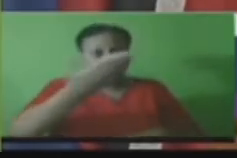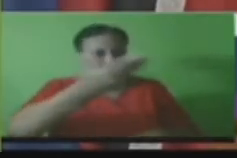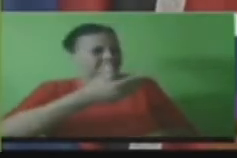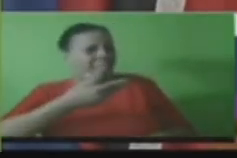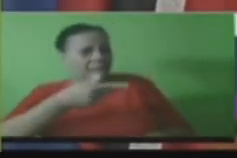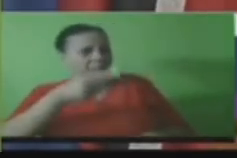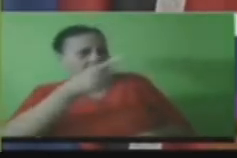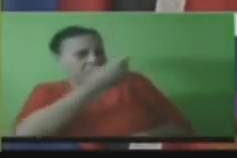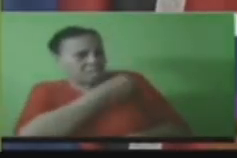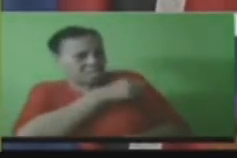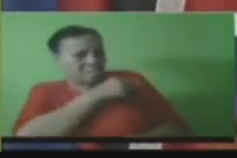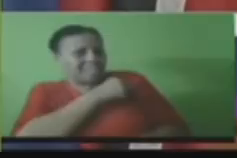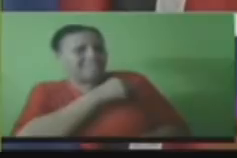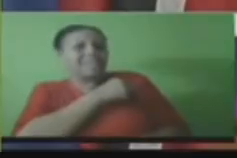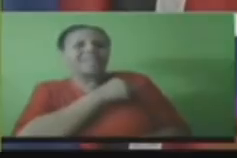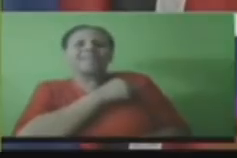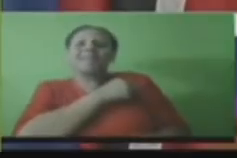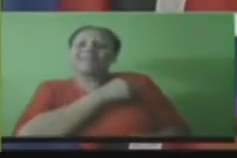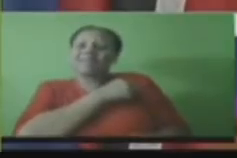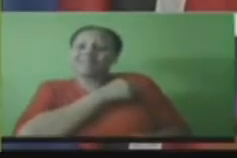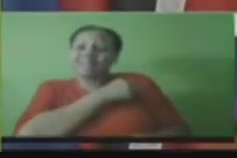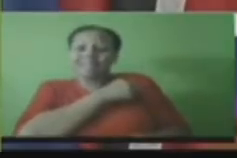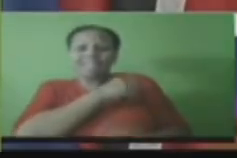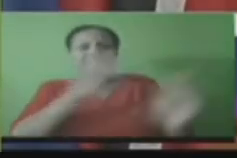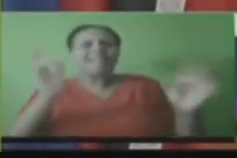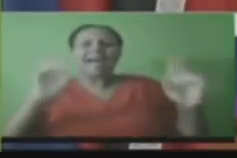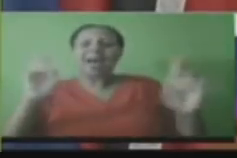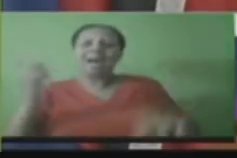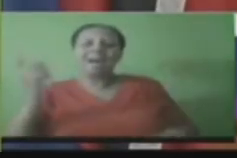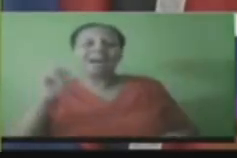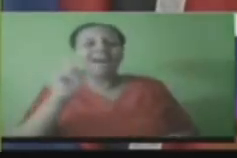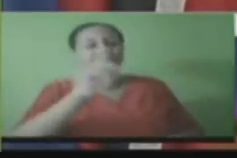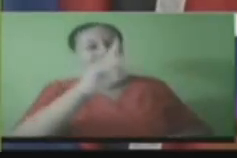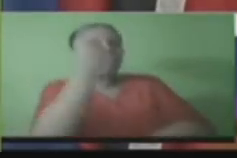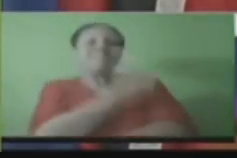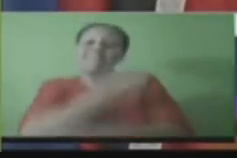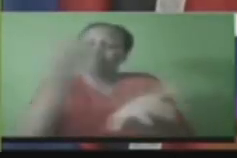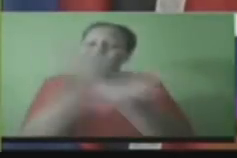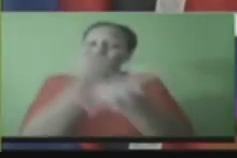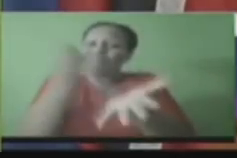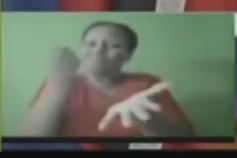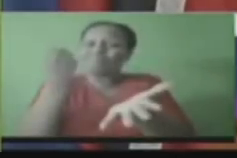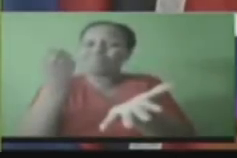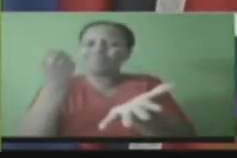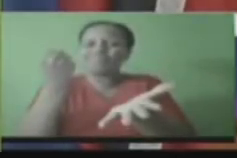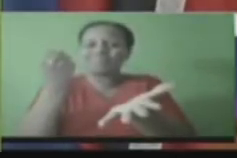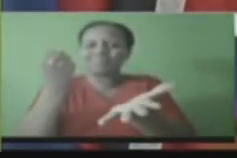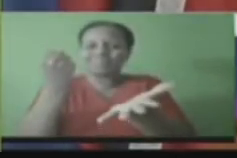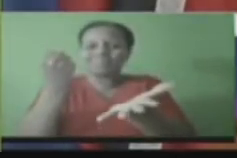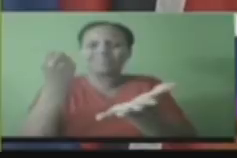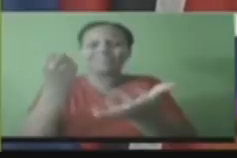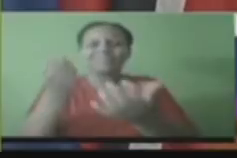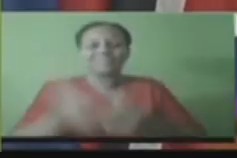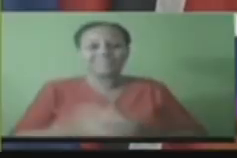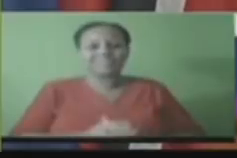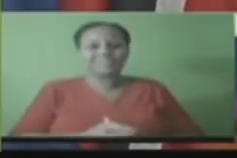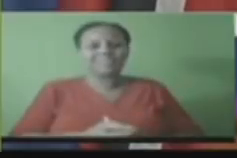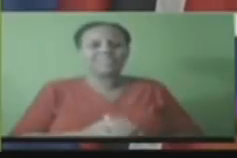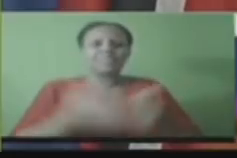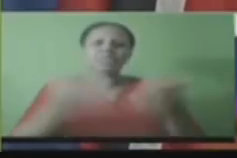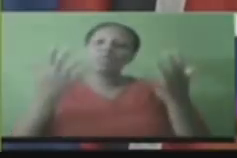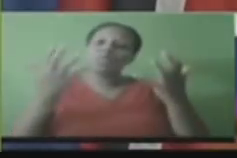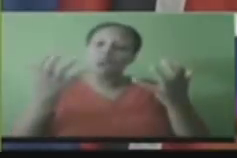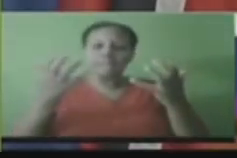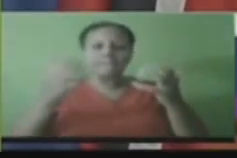Encourage someone to take the vaccine. We want to keep our hospitalizations low. We want to keep